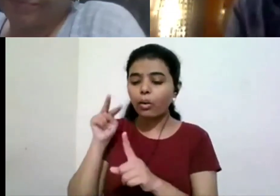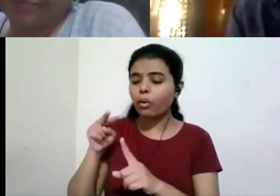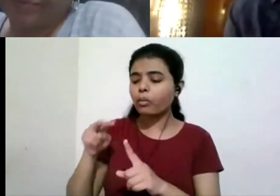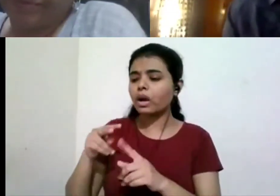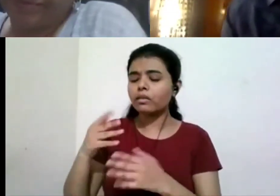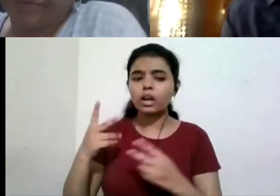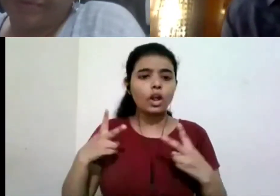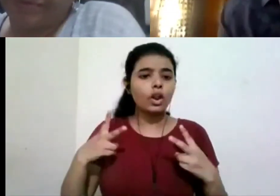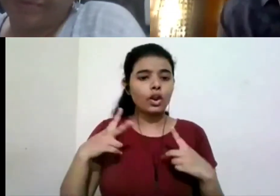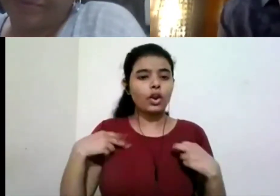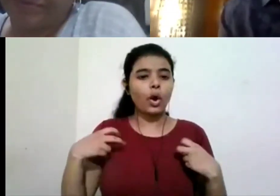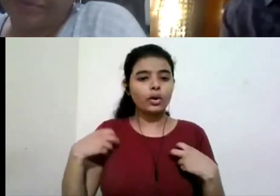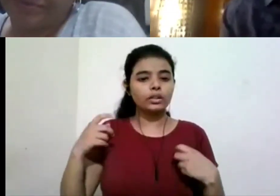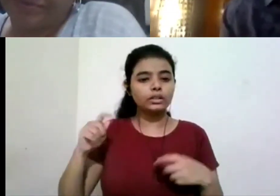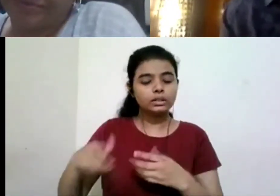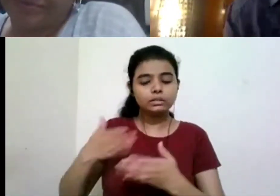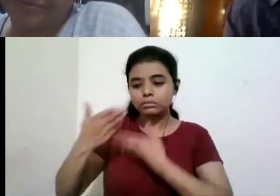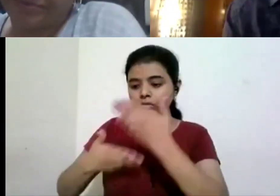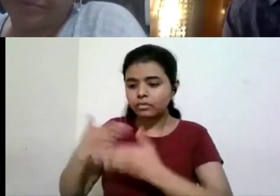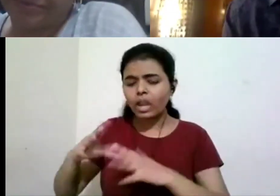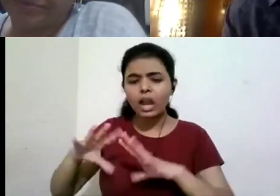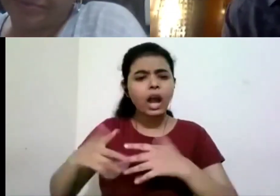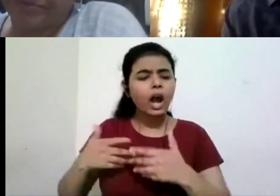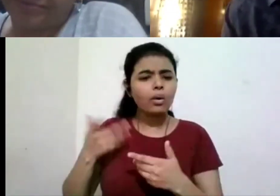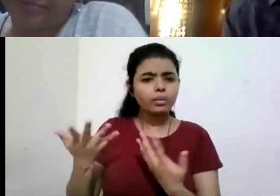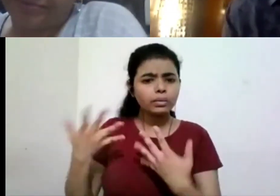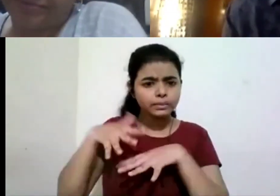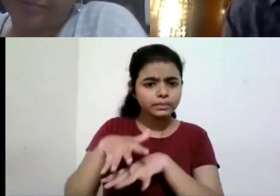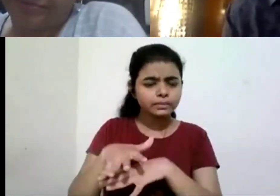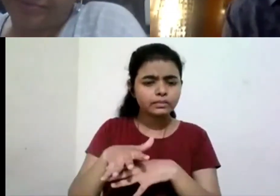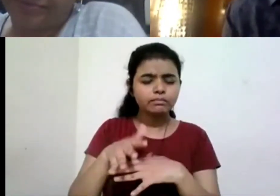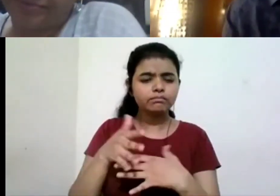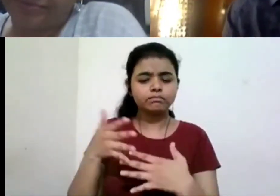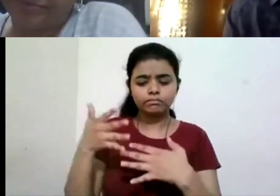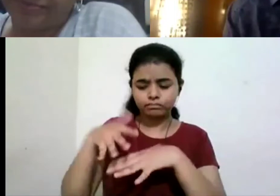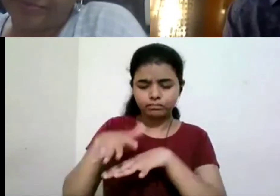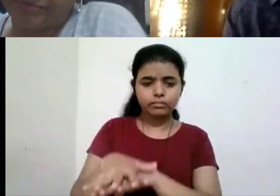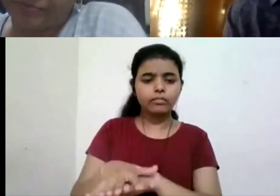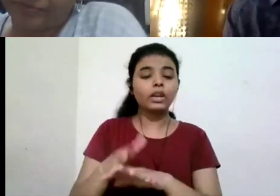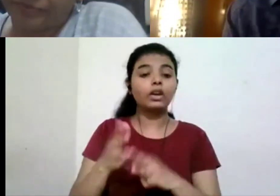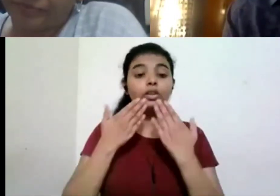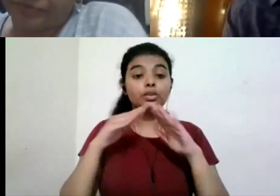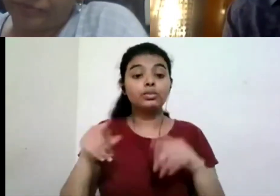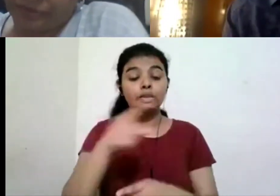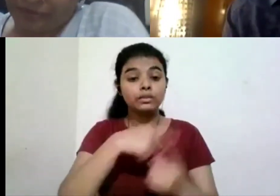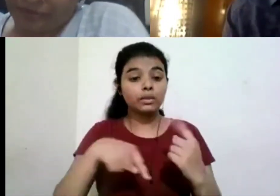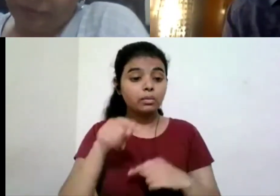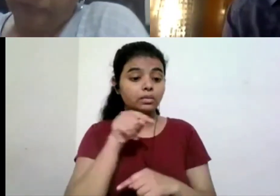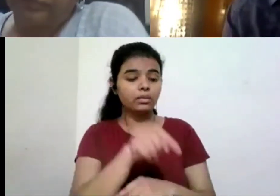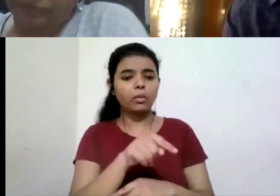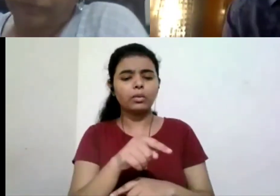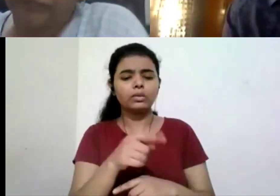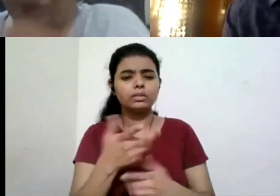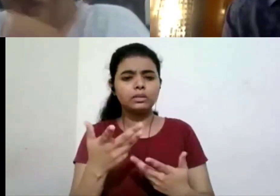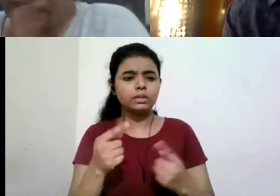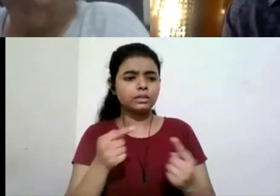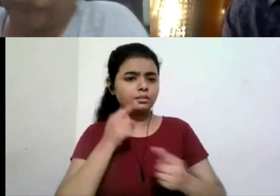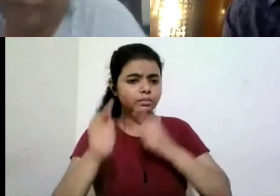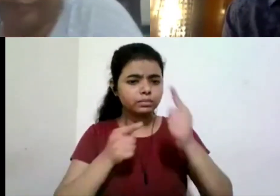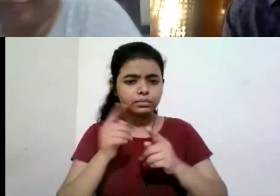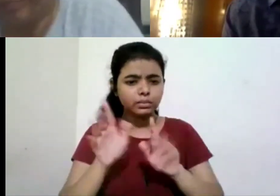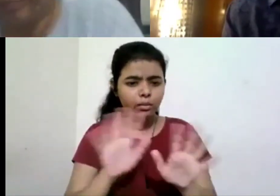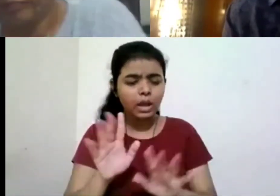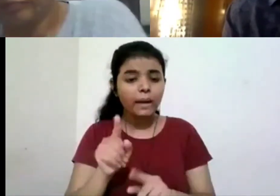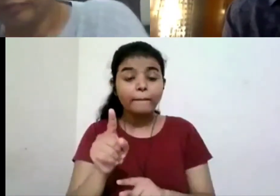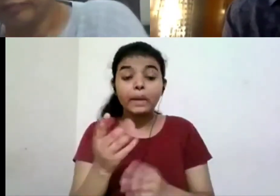lawyers, how is it possible to integrate these two and introduce students to them both, not as standalone compelling arguments, but as